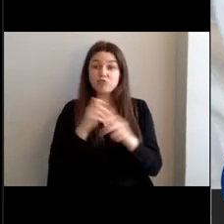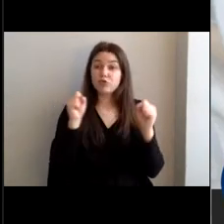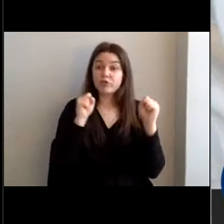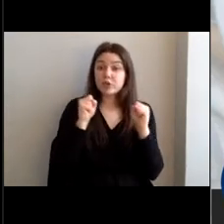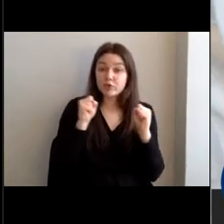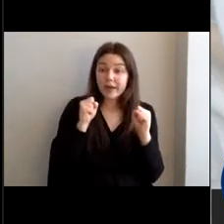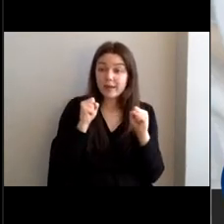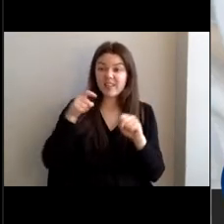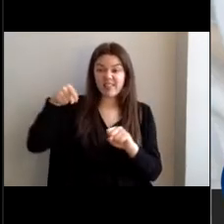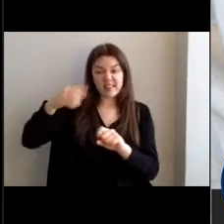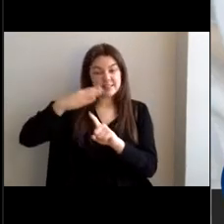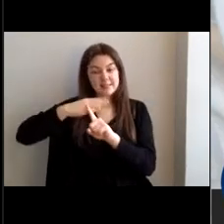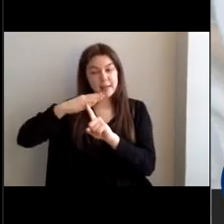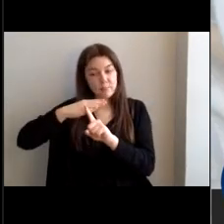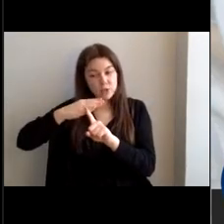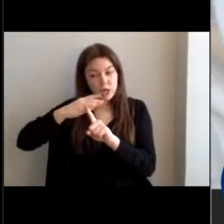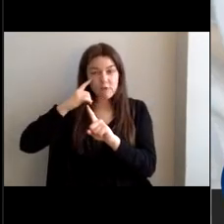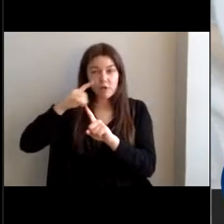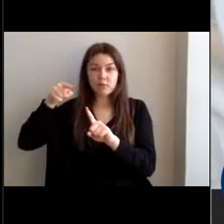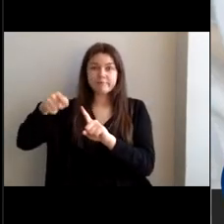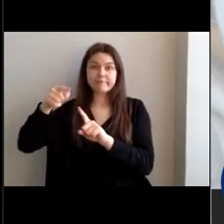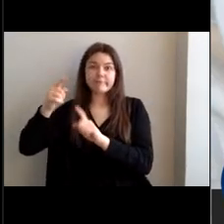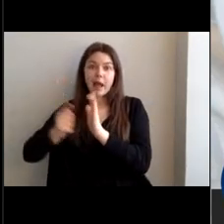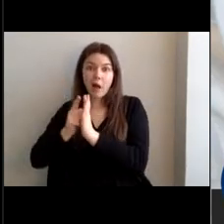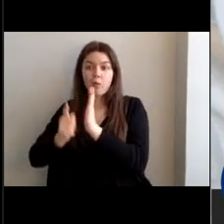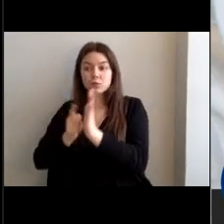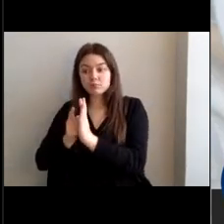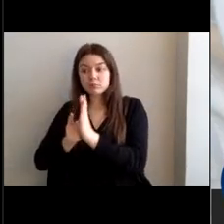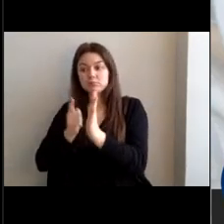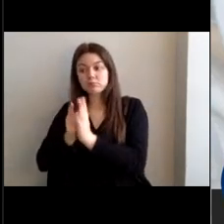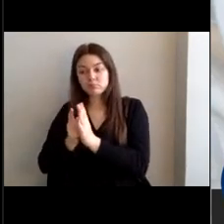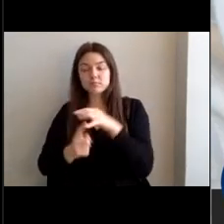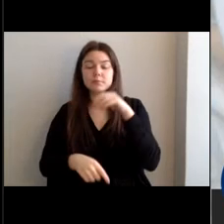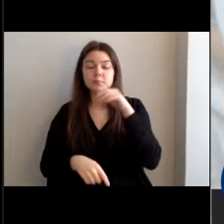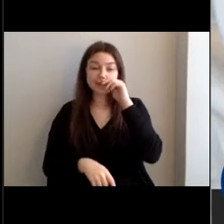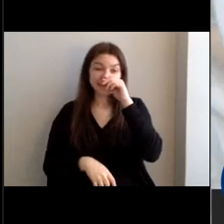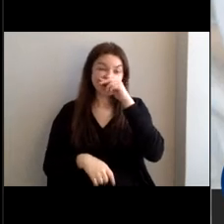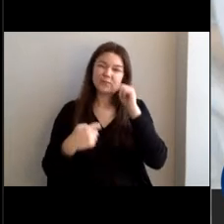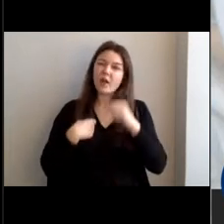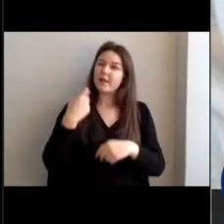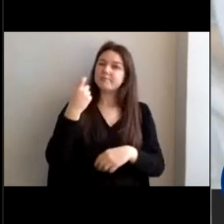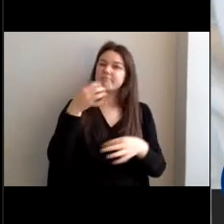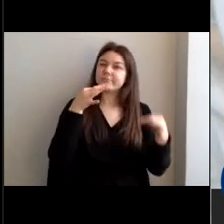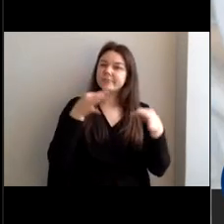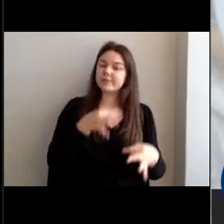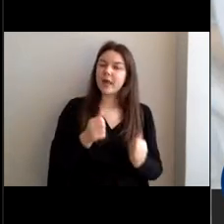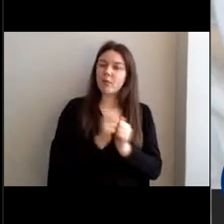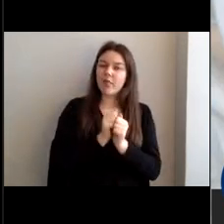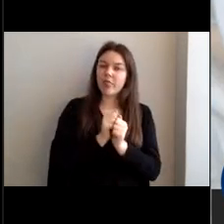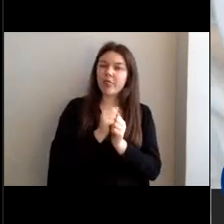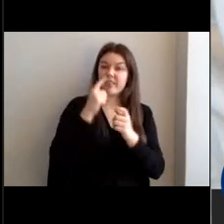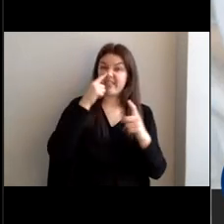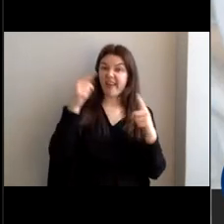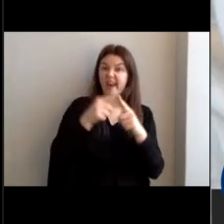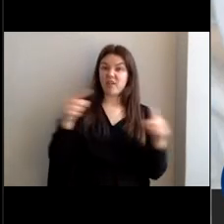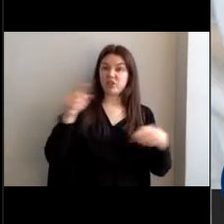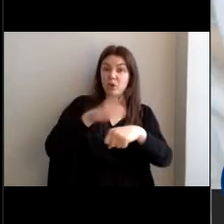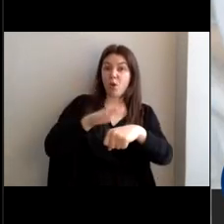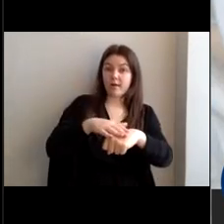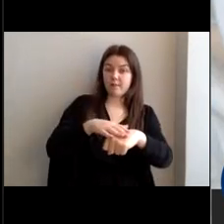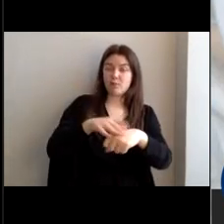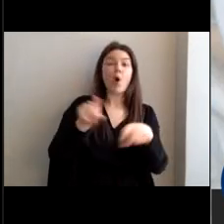at this temperature for this amount of time. So just as I was explaining with the allergen declaration on that label, you want to be sure to be checking